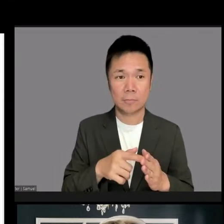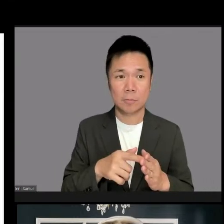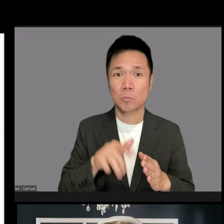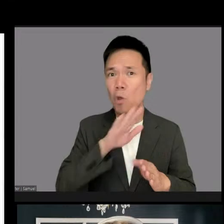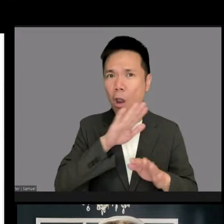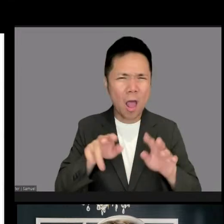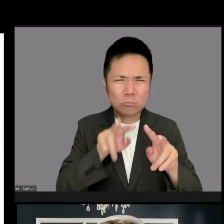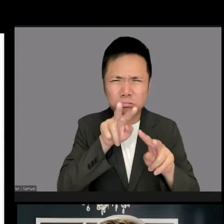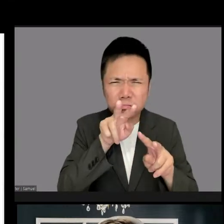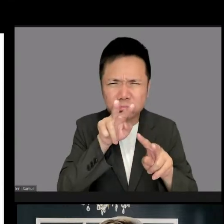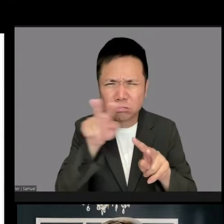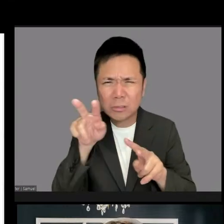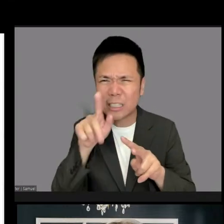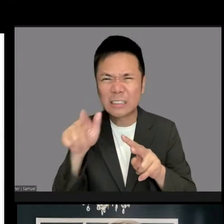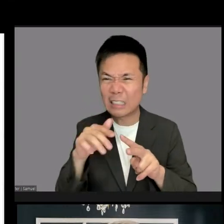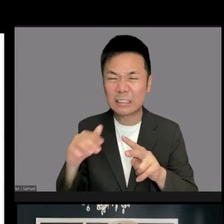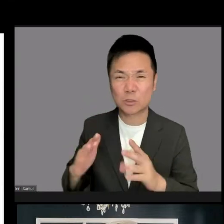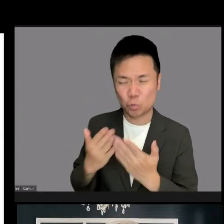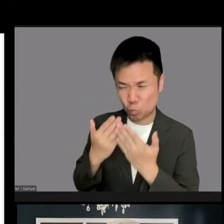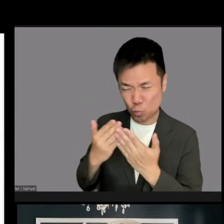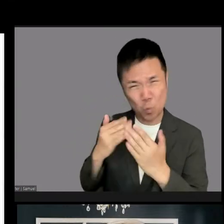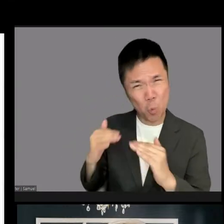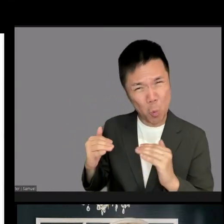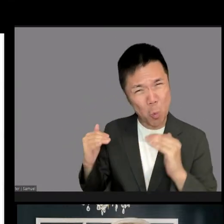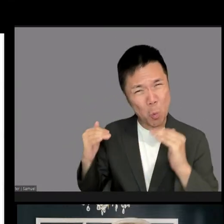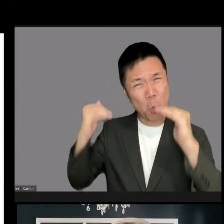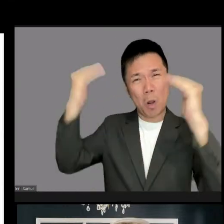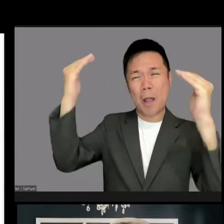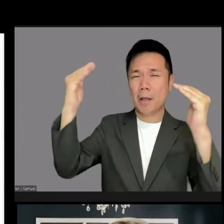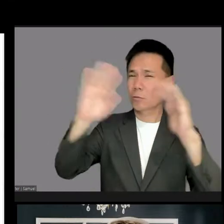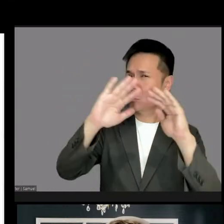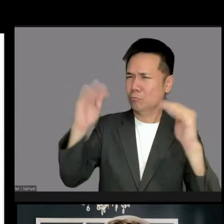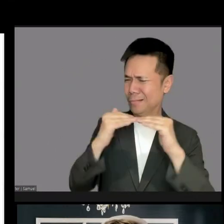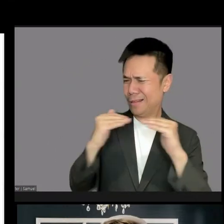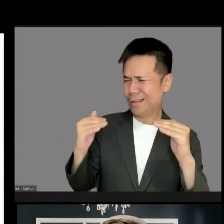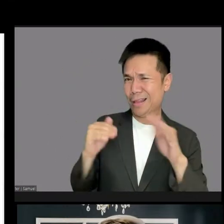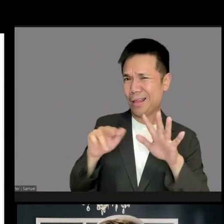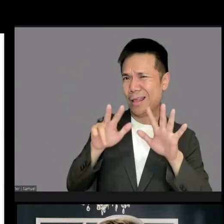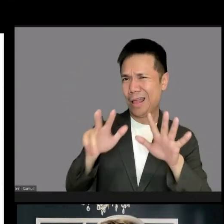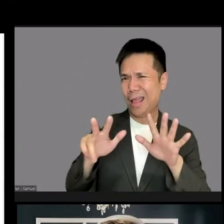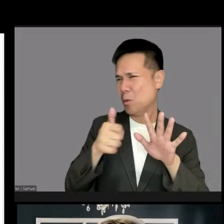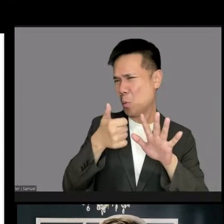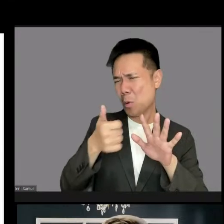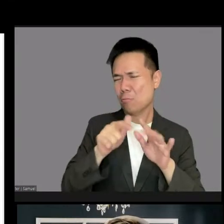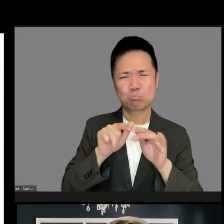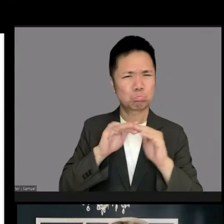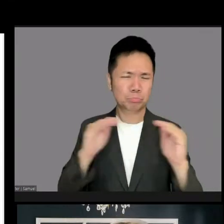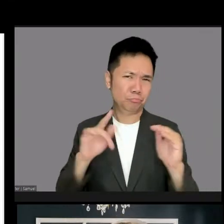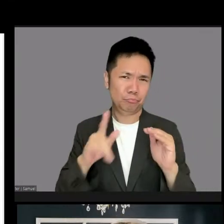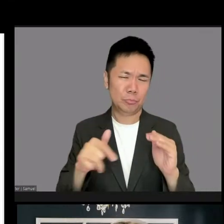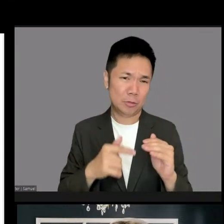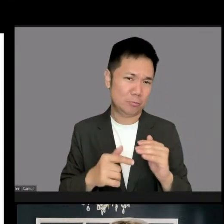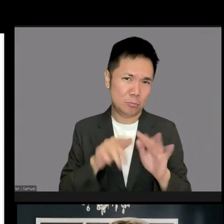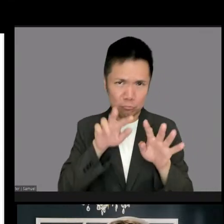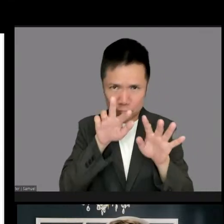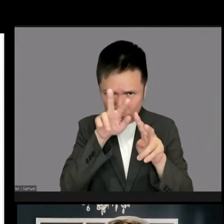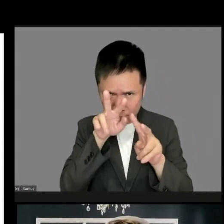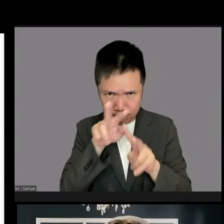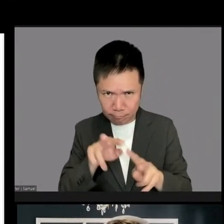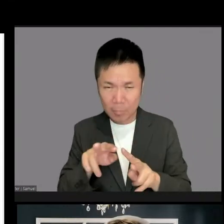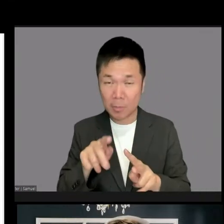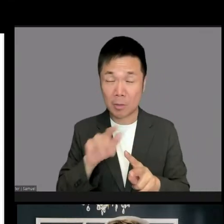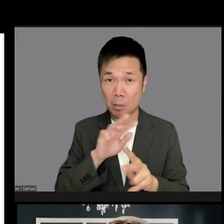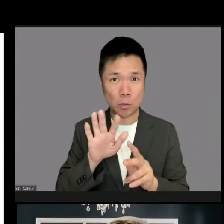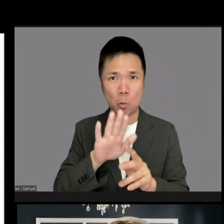level or grade 8 reading level. So that is about a 12 or a 13-year-old child. So you would not want anything on